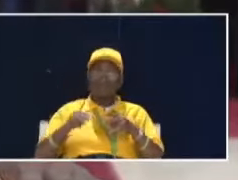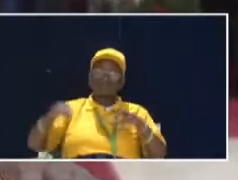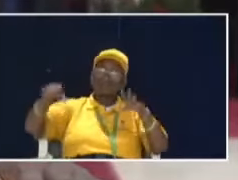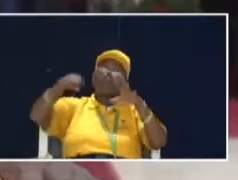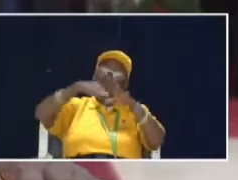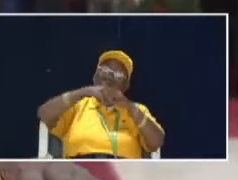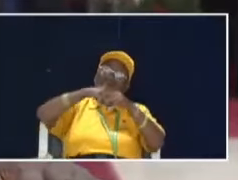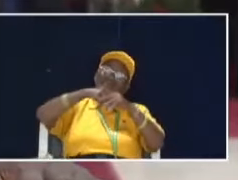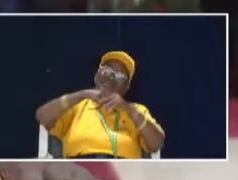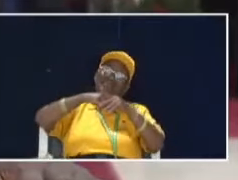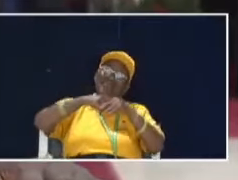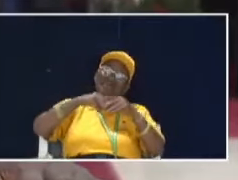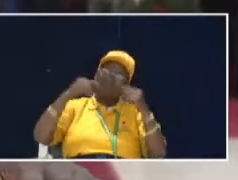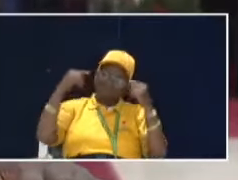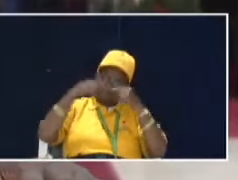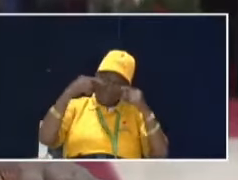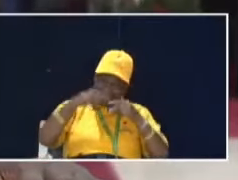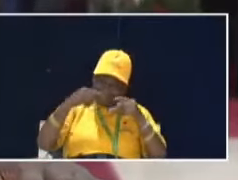marital headache,